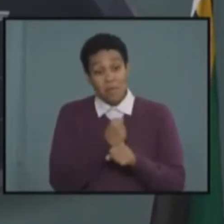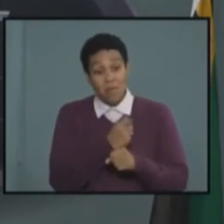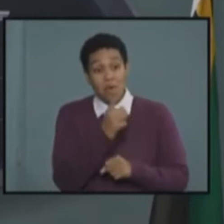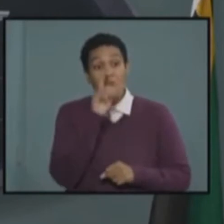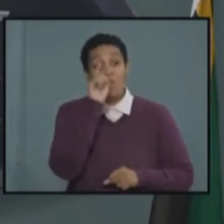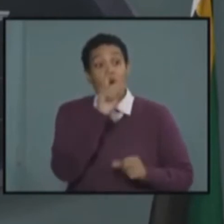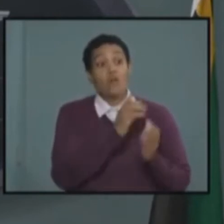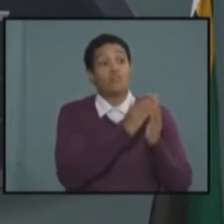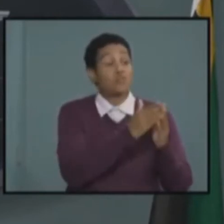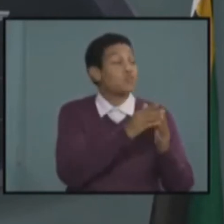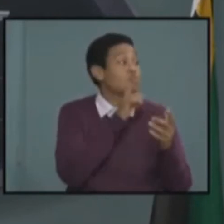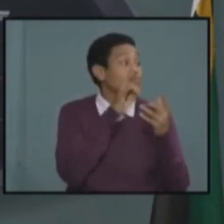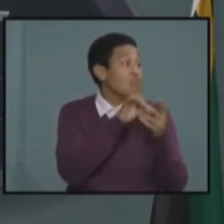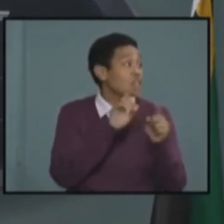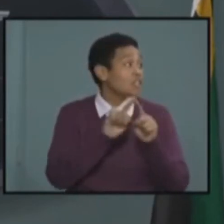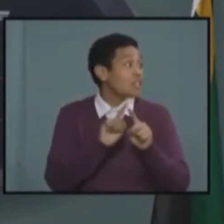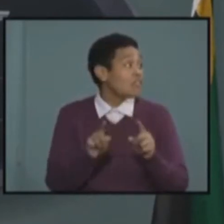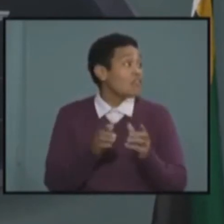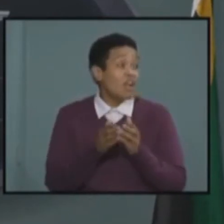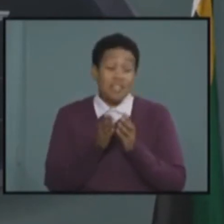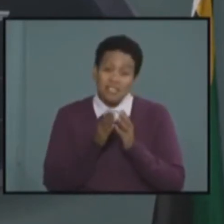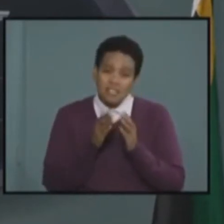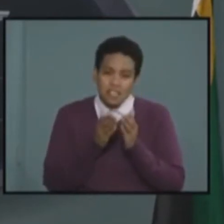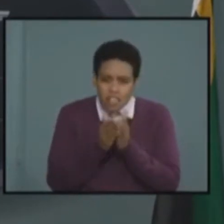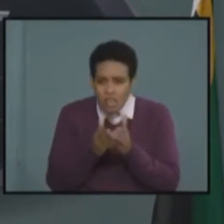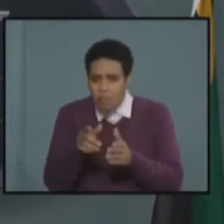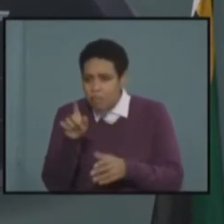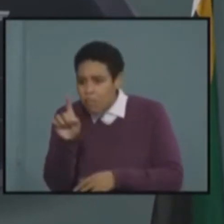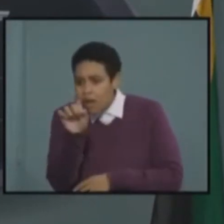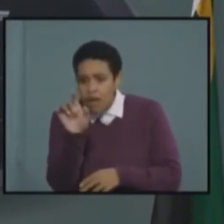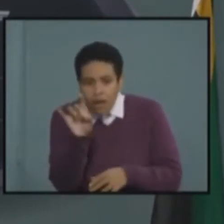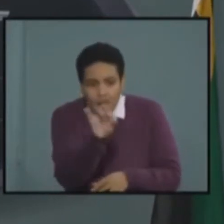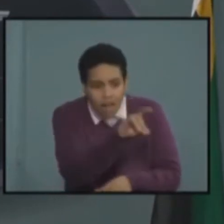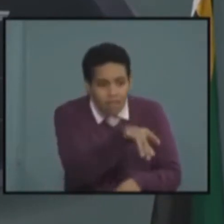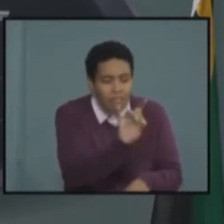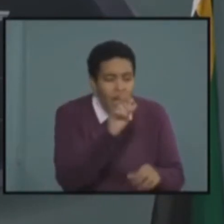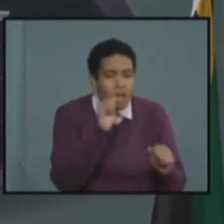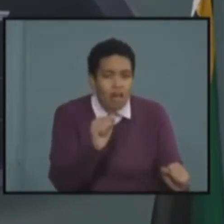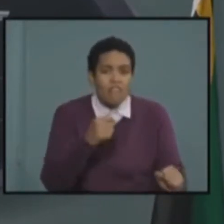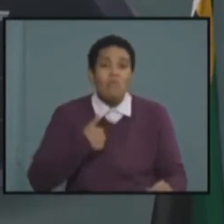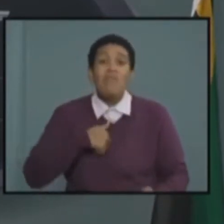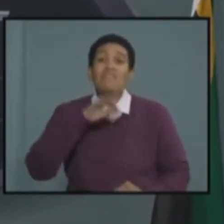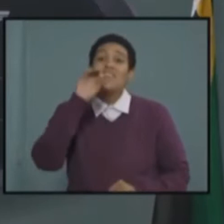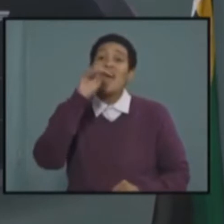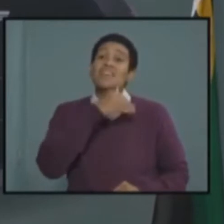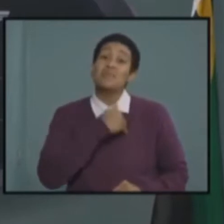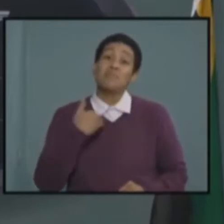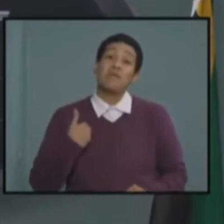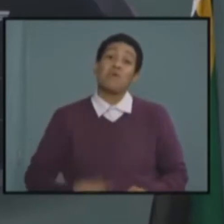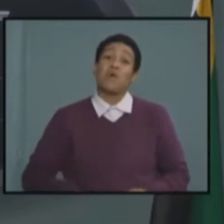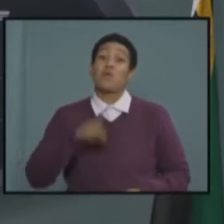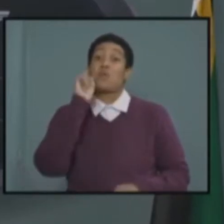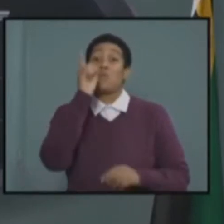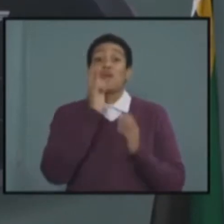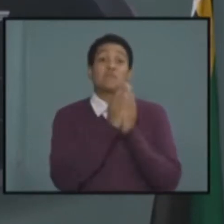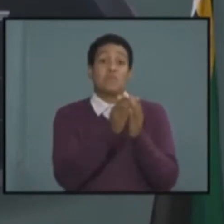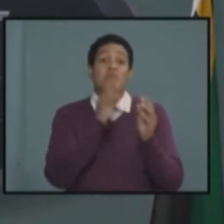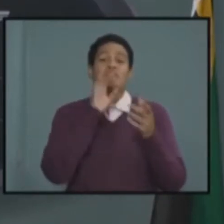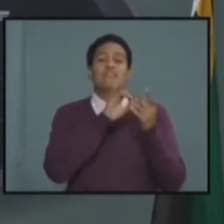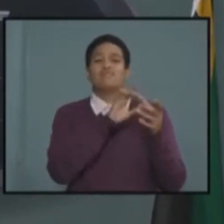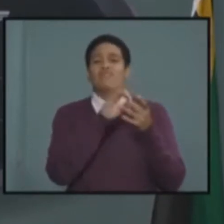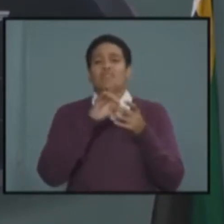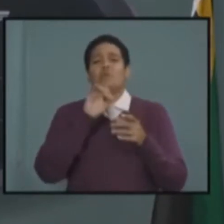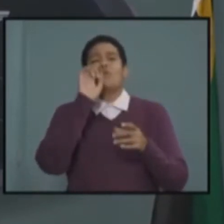across a number of ships, which we are seeking to confirm. We have 90 crew members on one line across six ships.